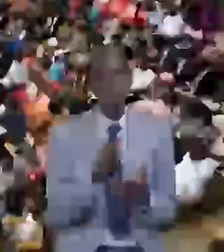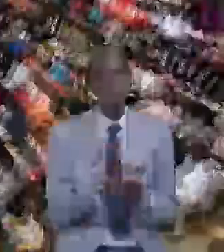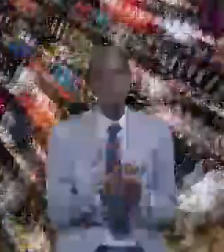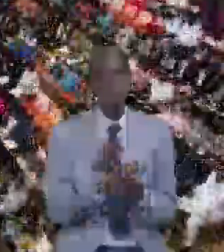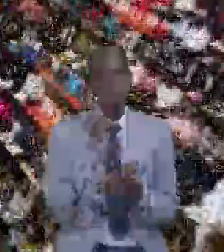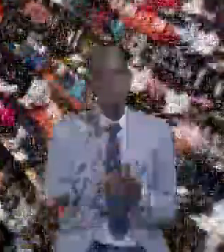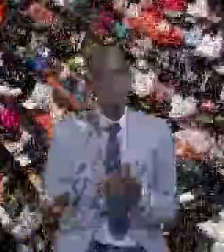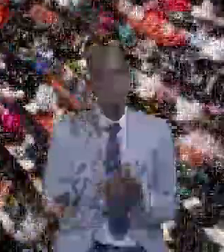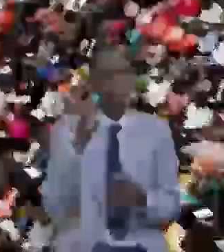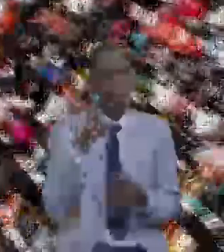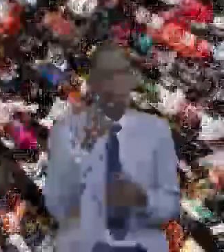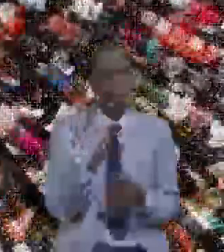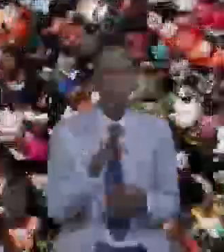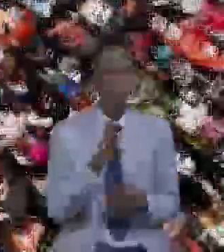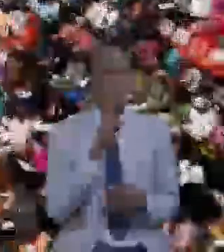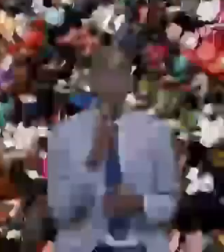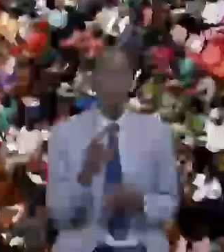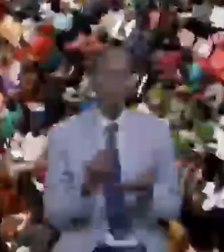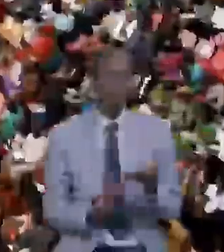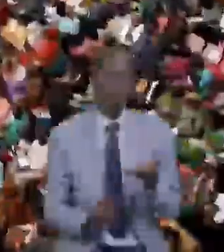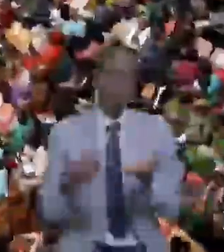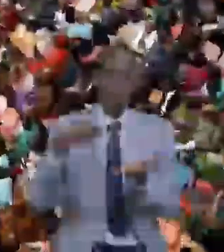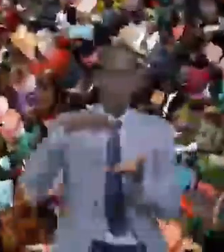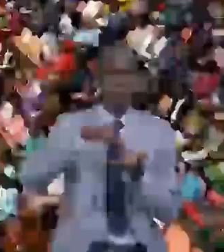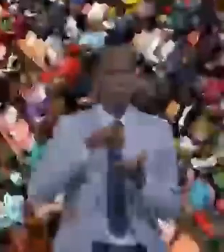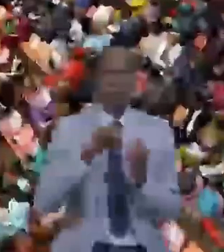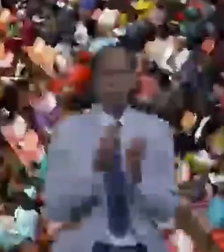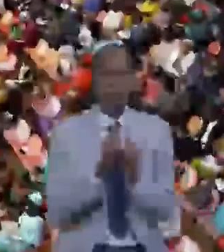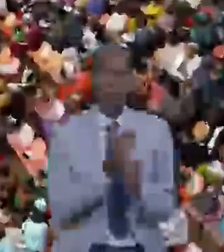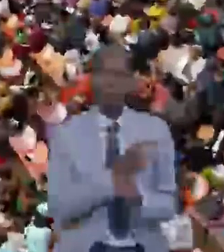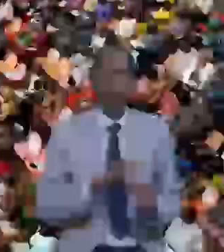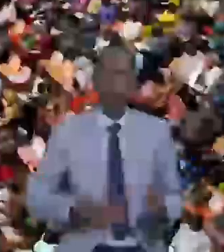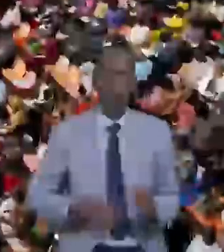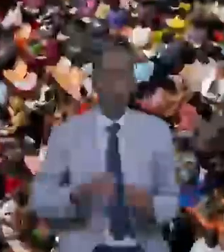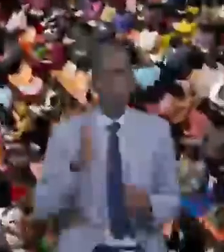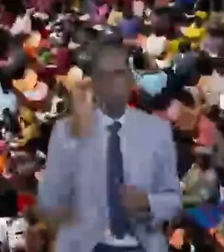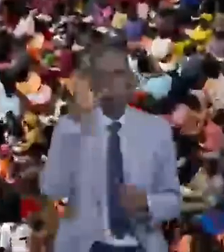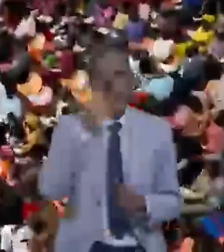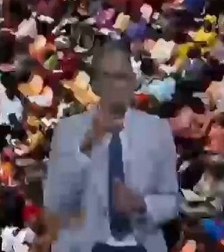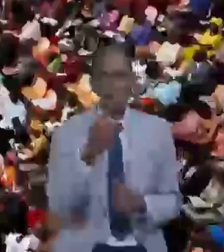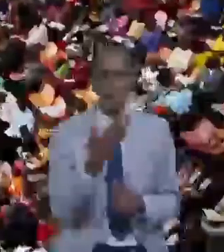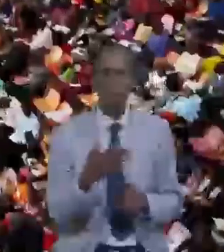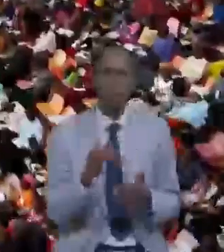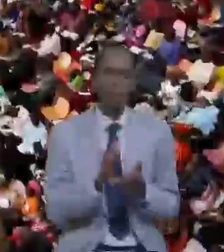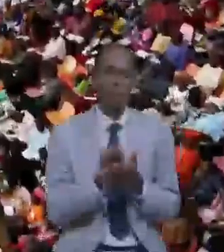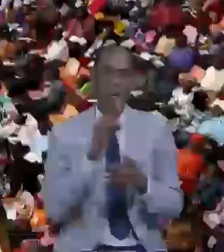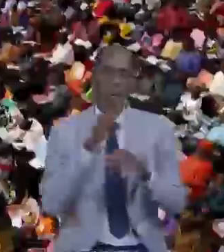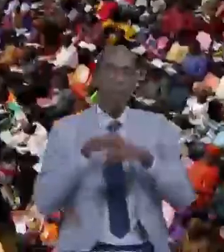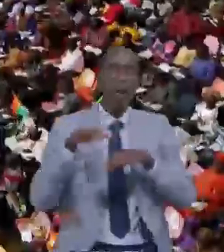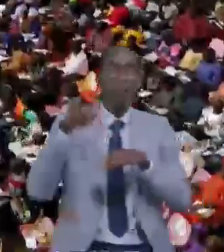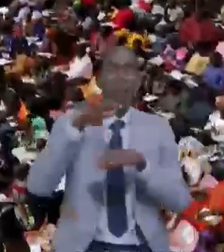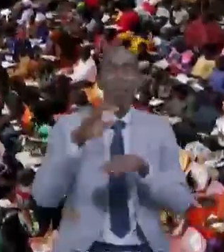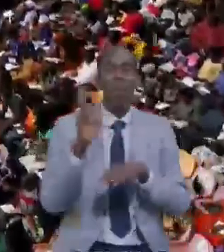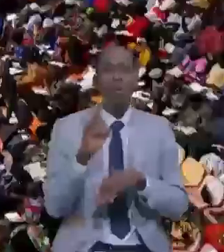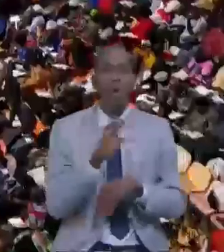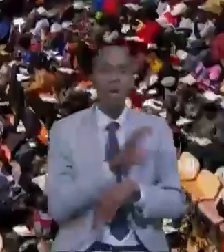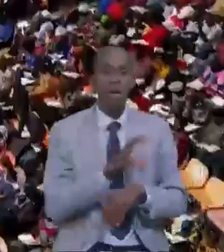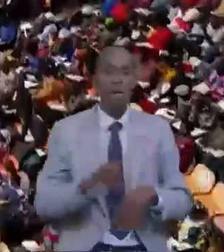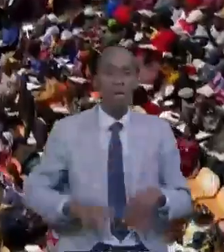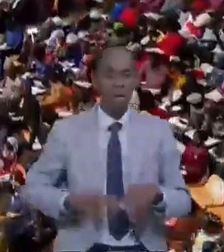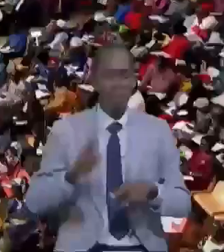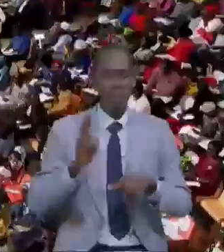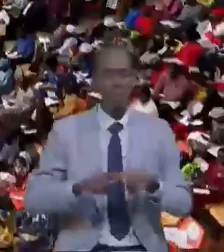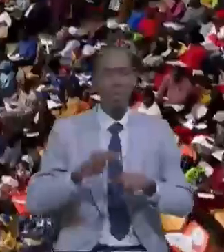where Christ sitteth on the right hand of God. And then it says in verse 2, set